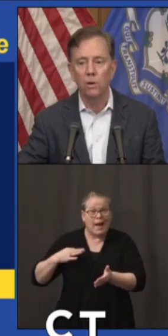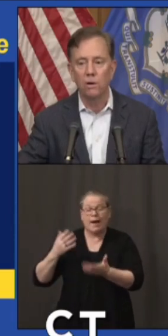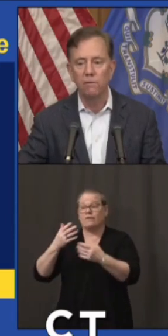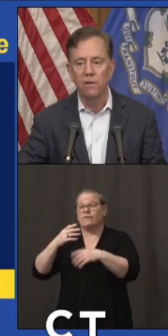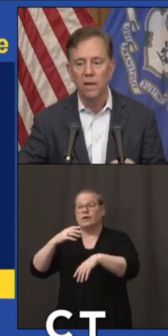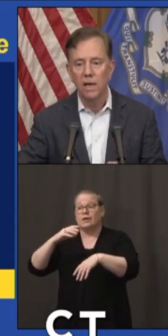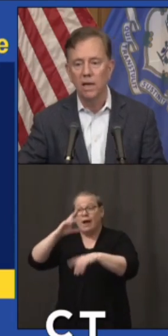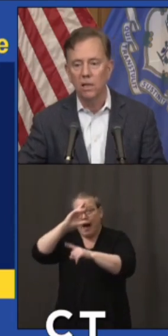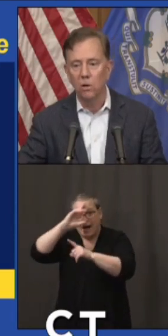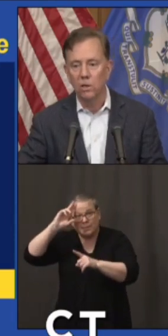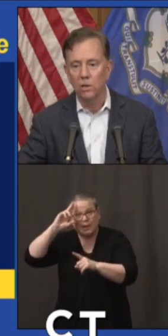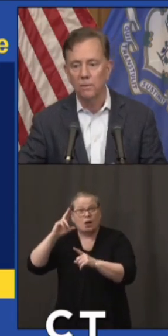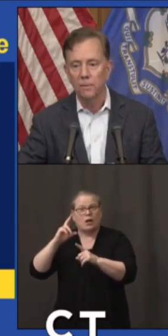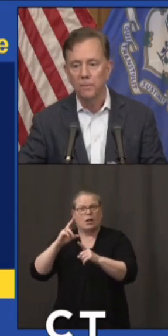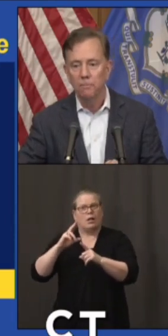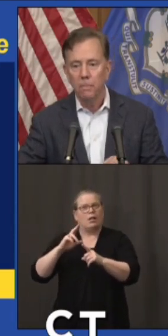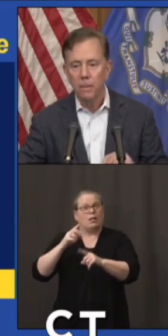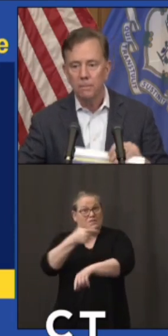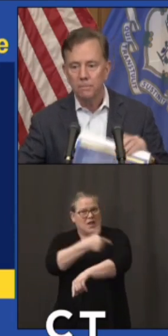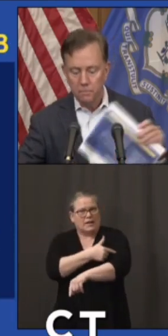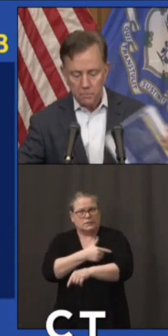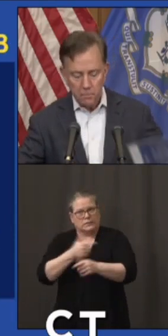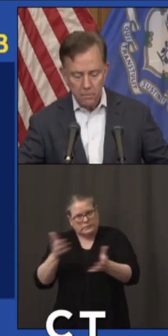put it off any longer.